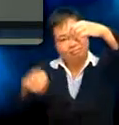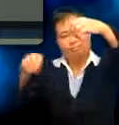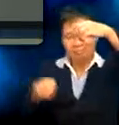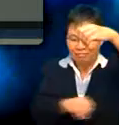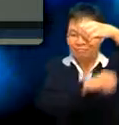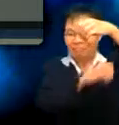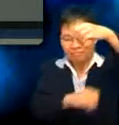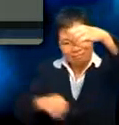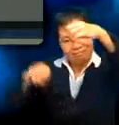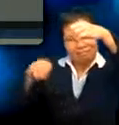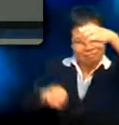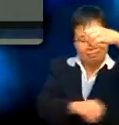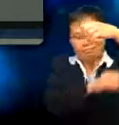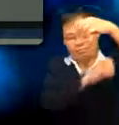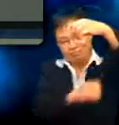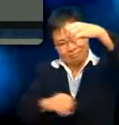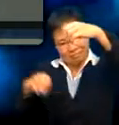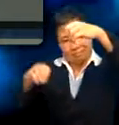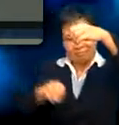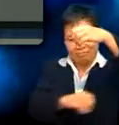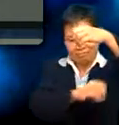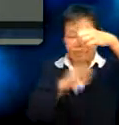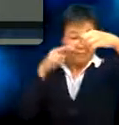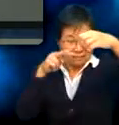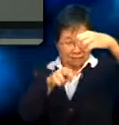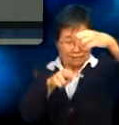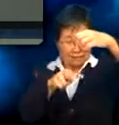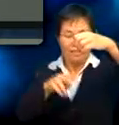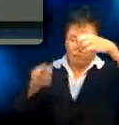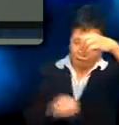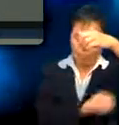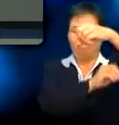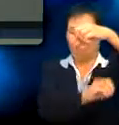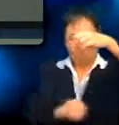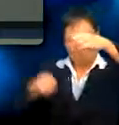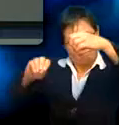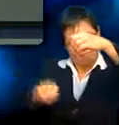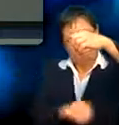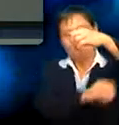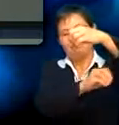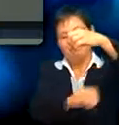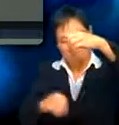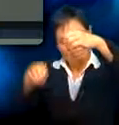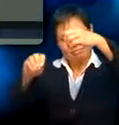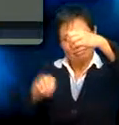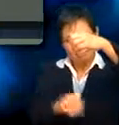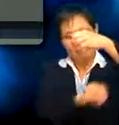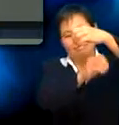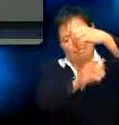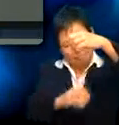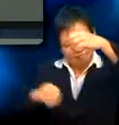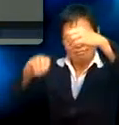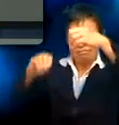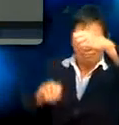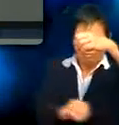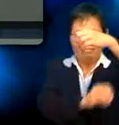move from side to side. See, it is moving from side to side, from side to